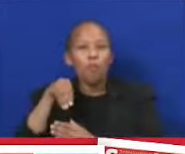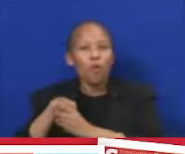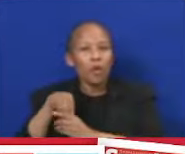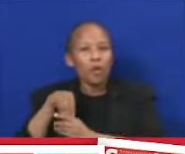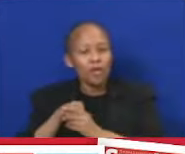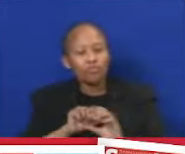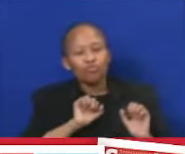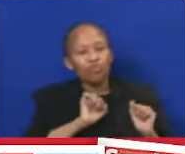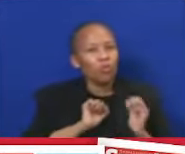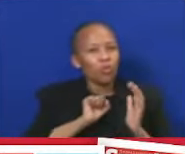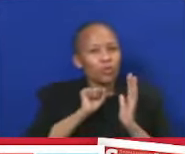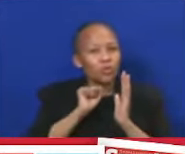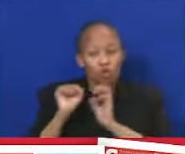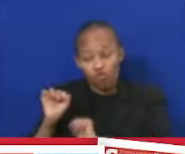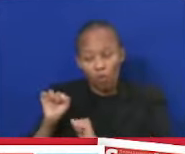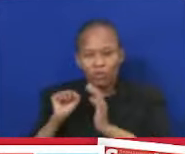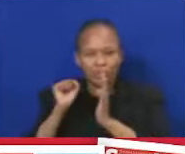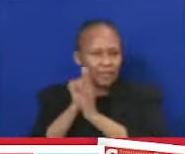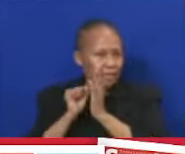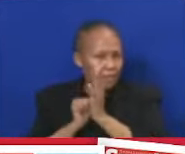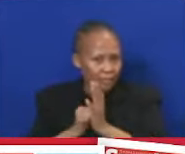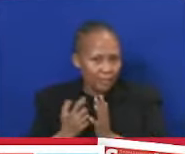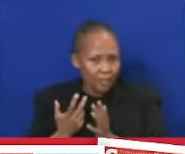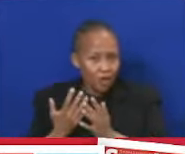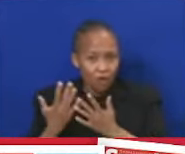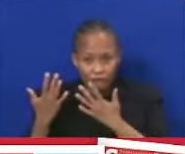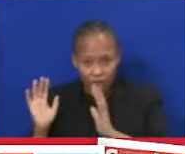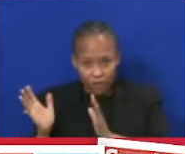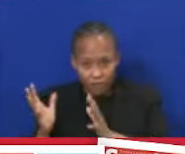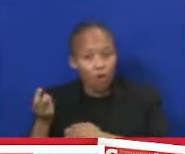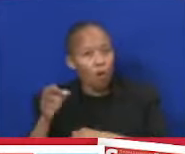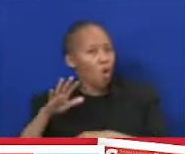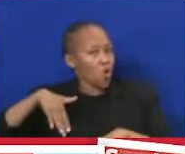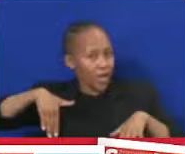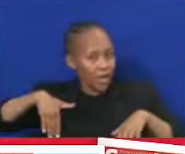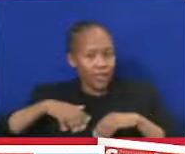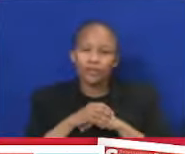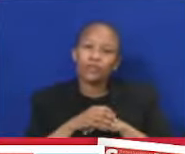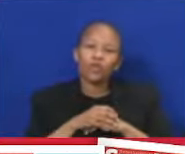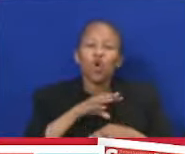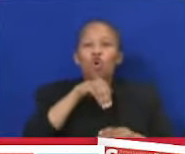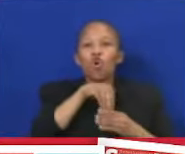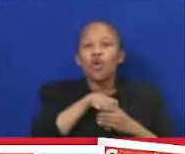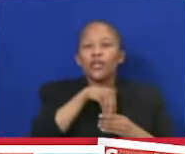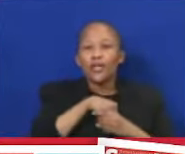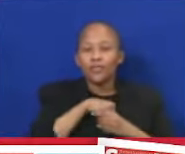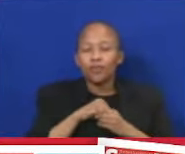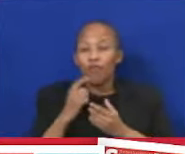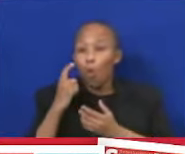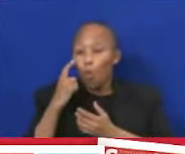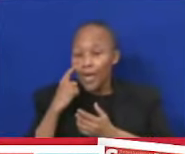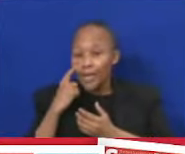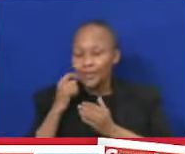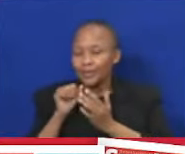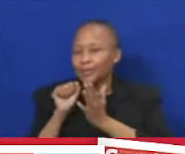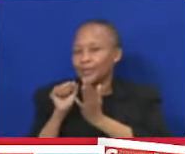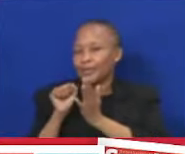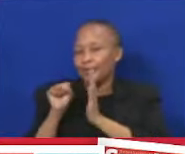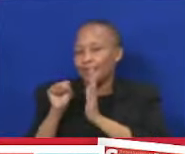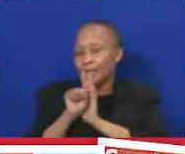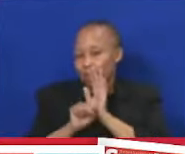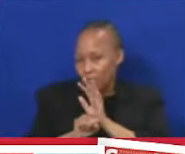Witness C, please confirm the contents of your witness statement before the commission and its